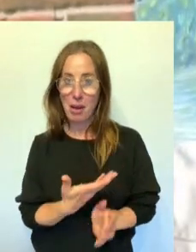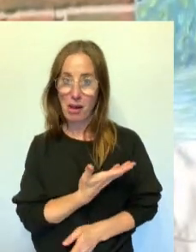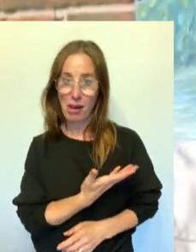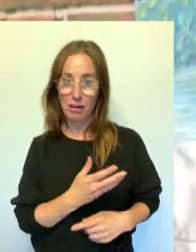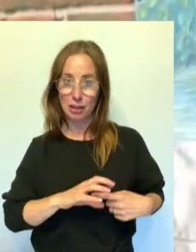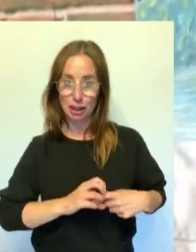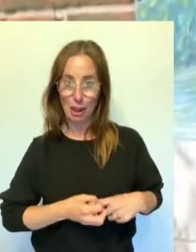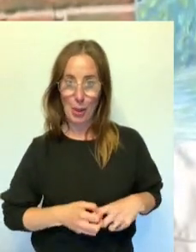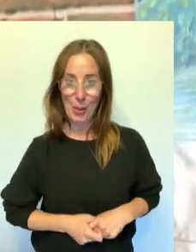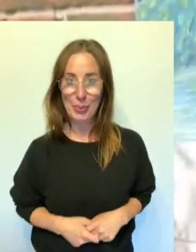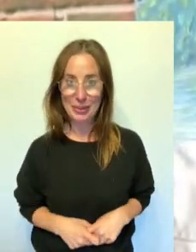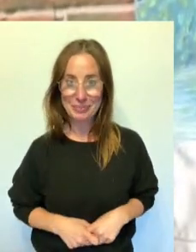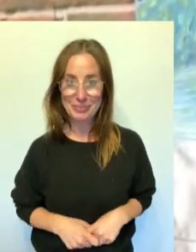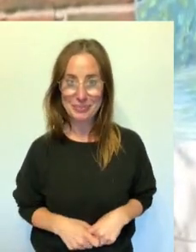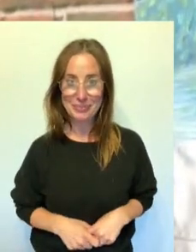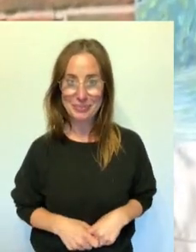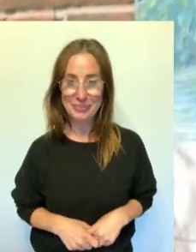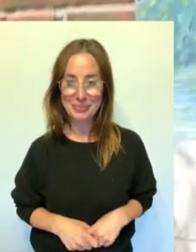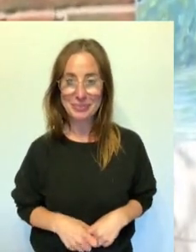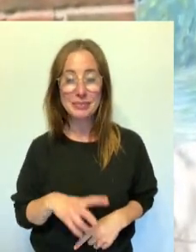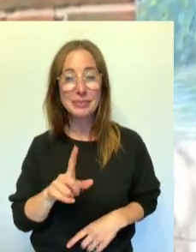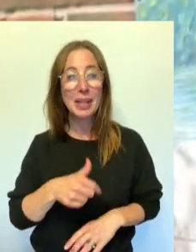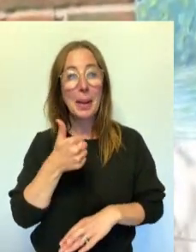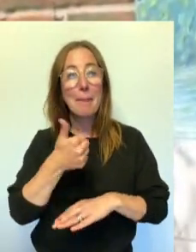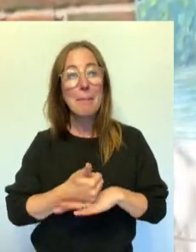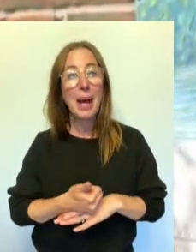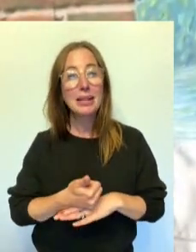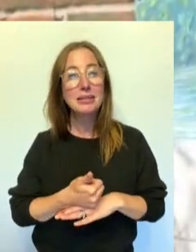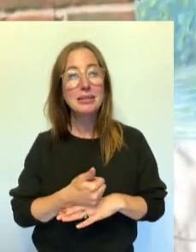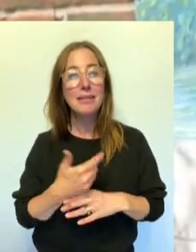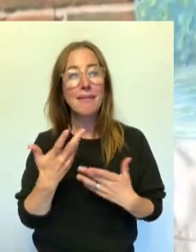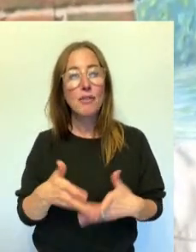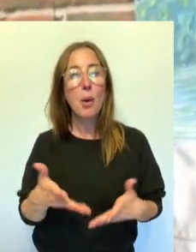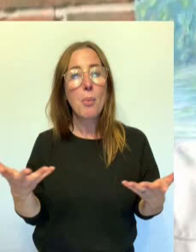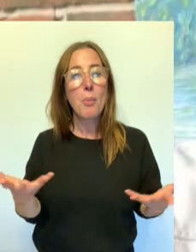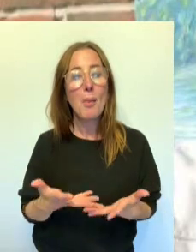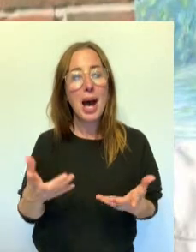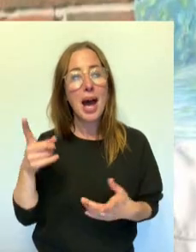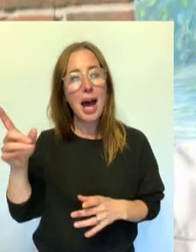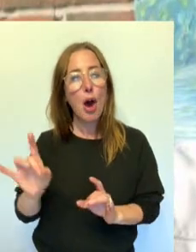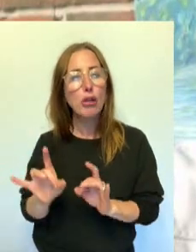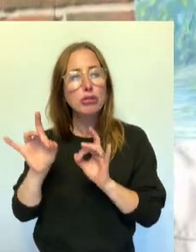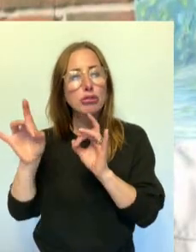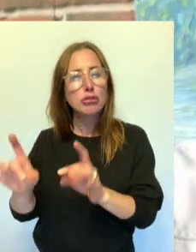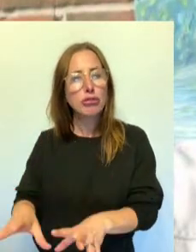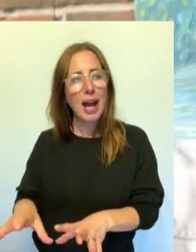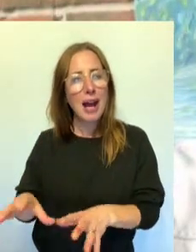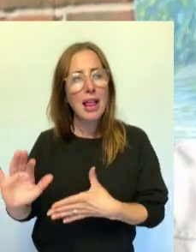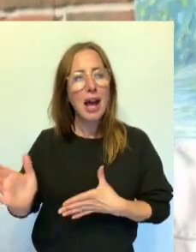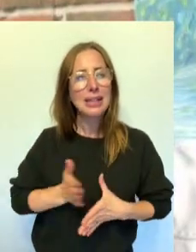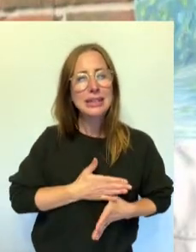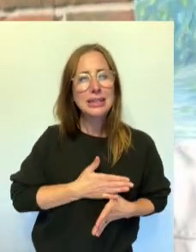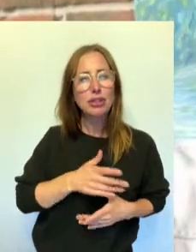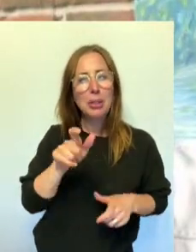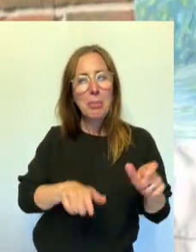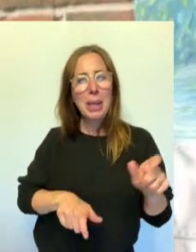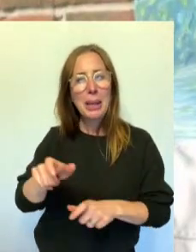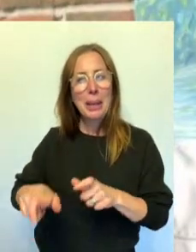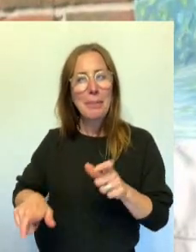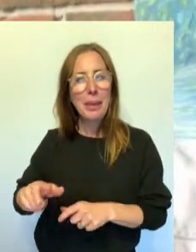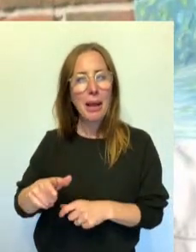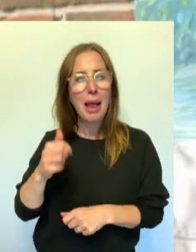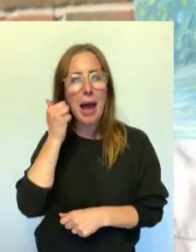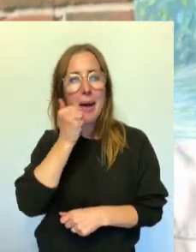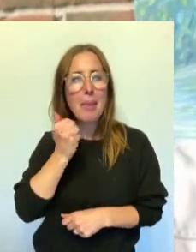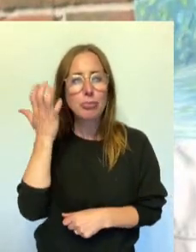you, which is based around Aboriginal art from the Australian Indigenous people. And it's just sometimes good to